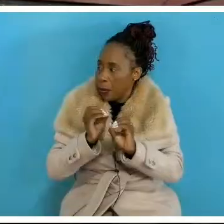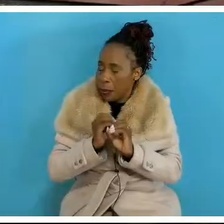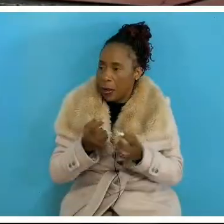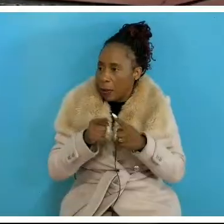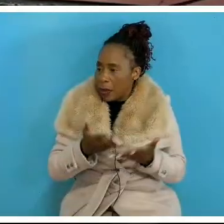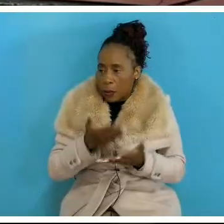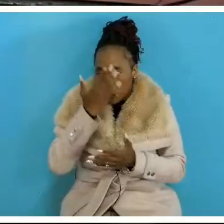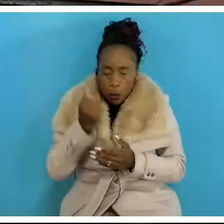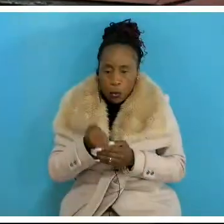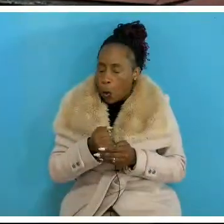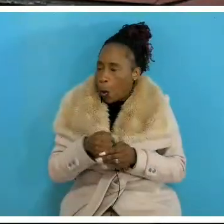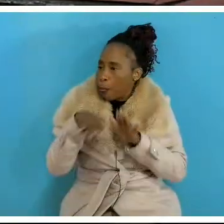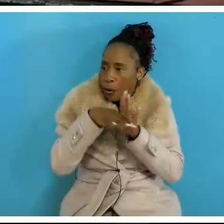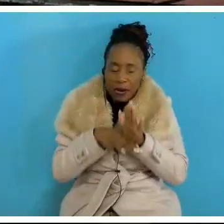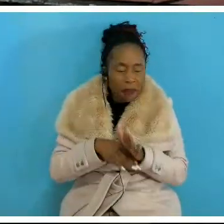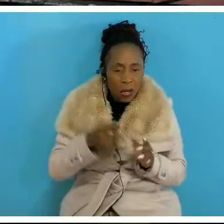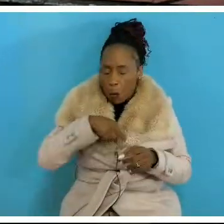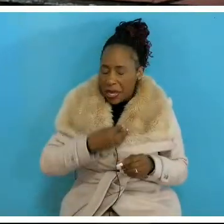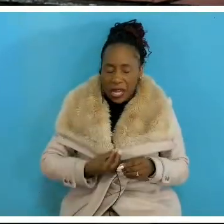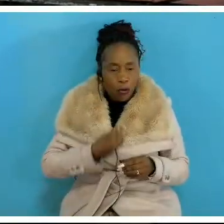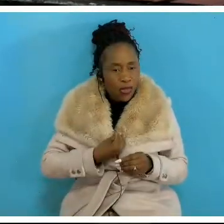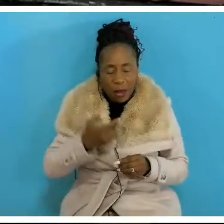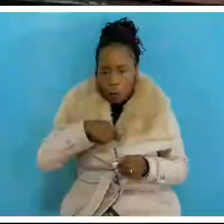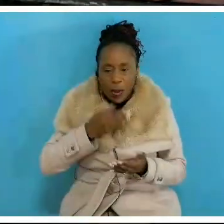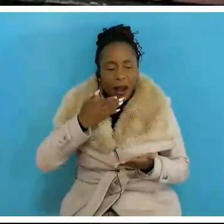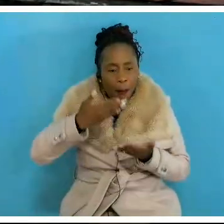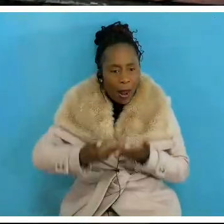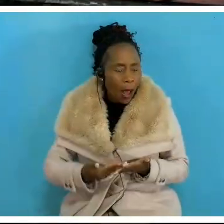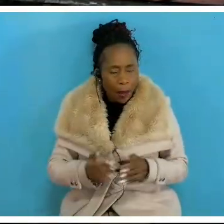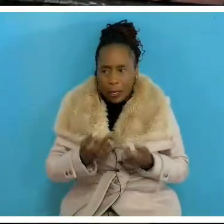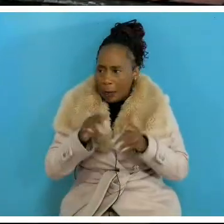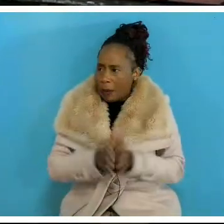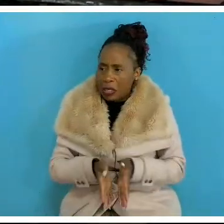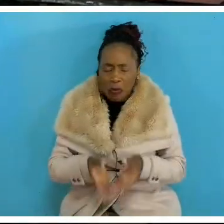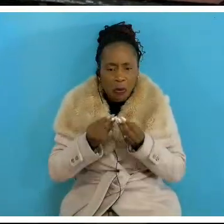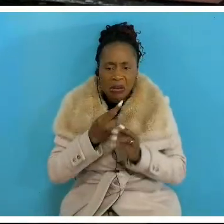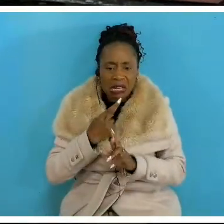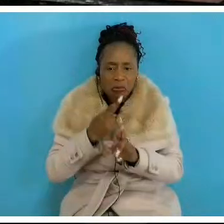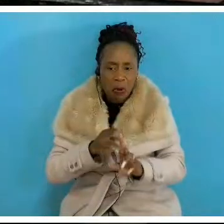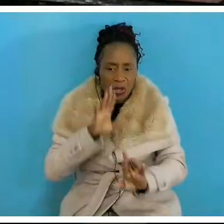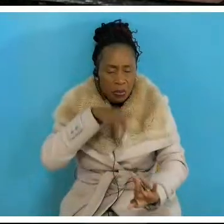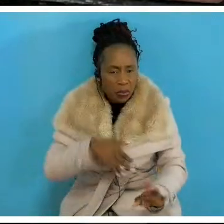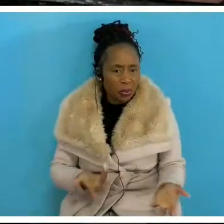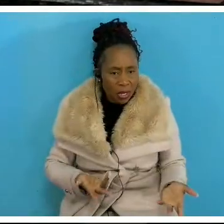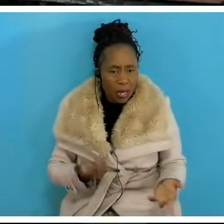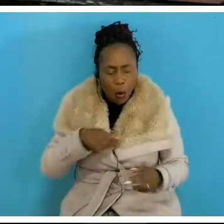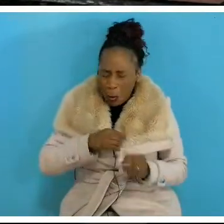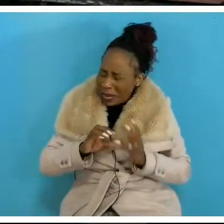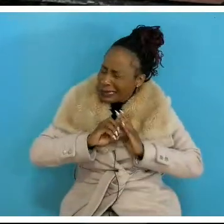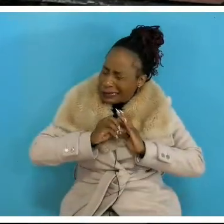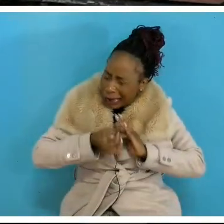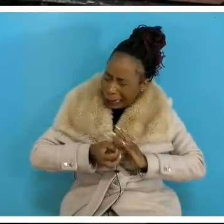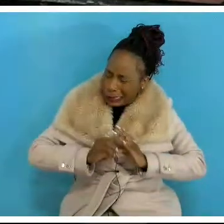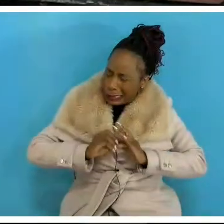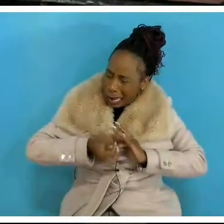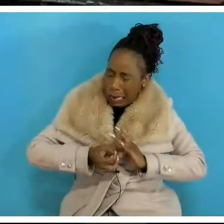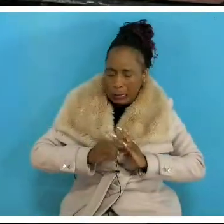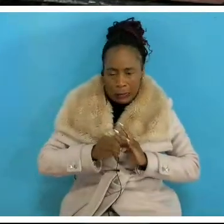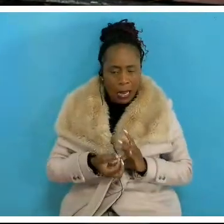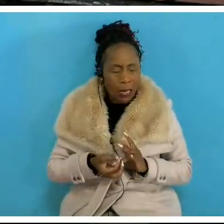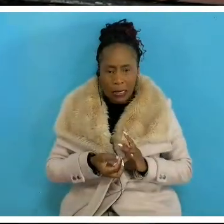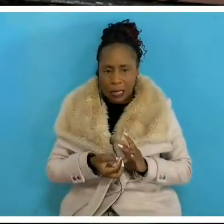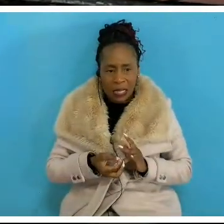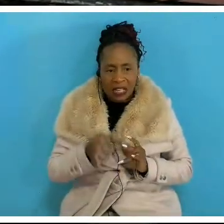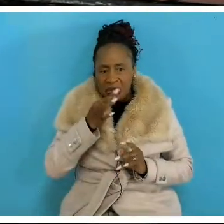the programs as youth. We apply, but we do not get the response. We've been trying, and then you're